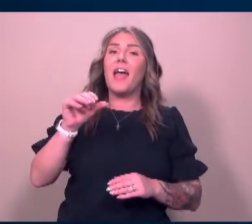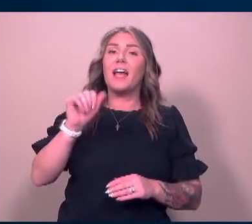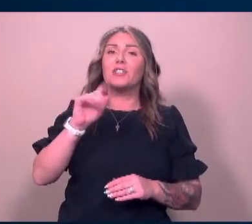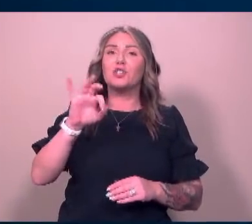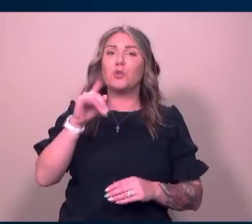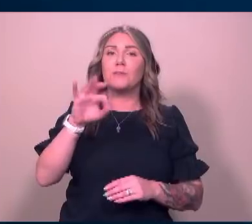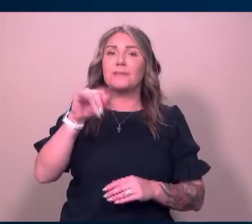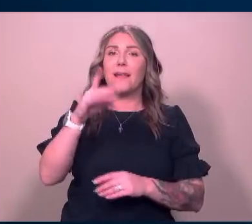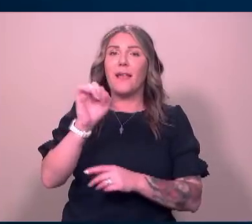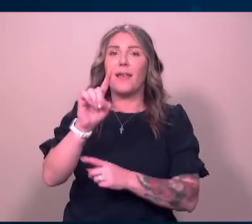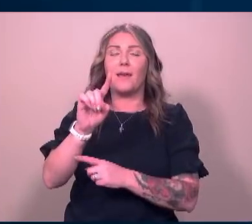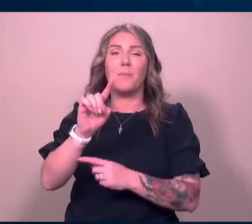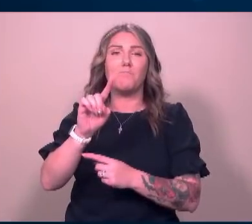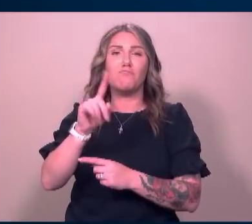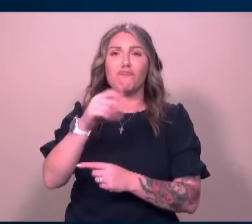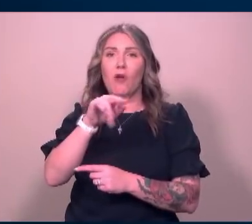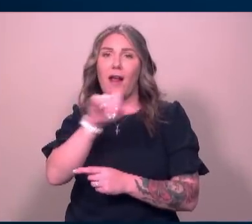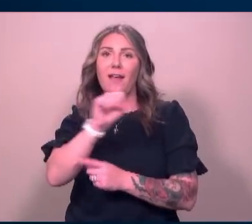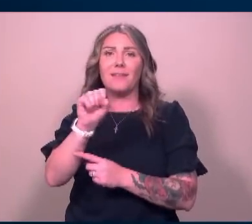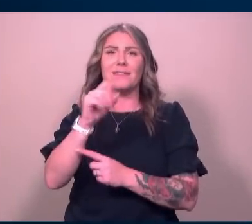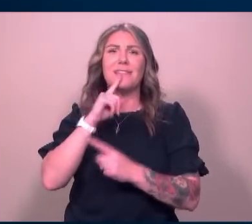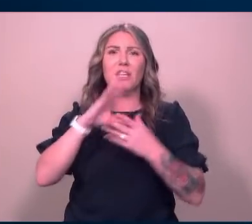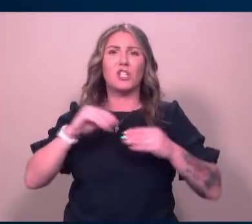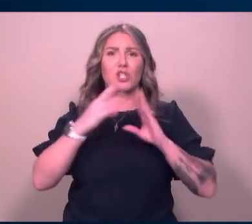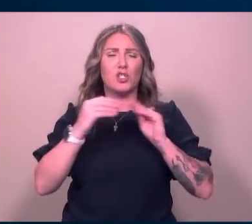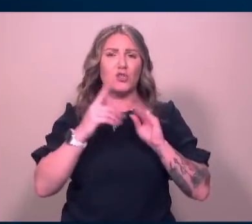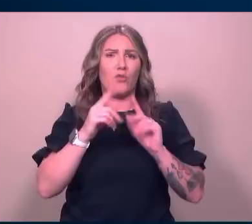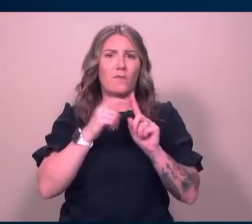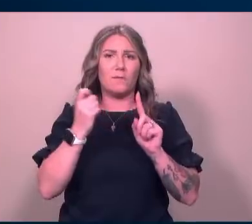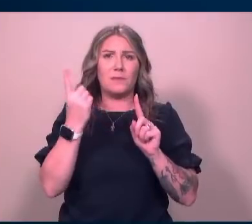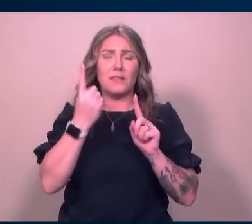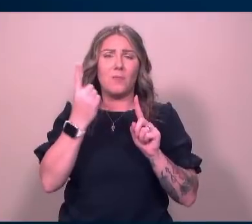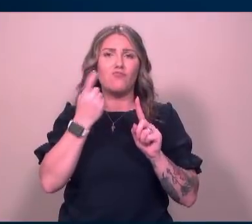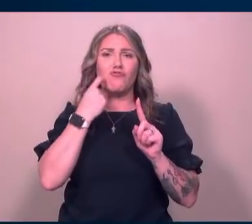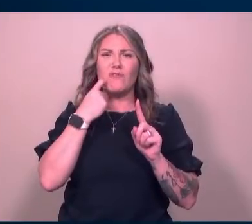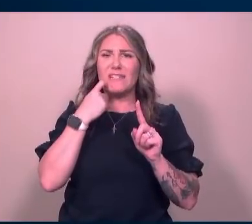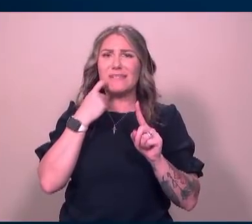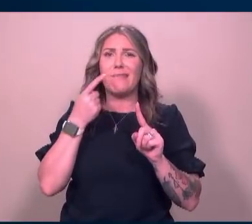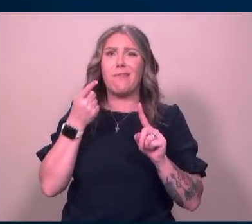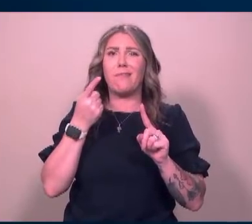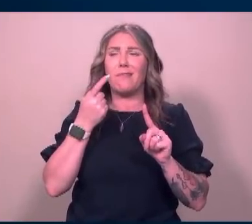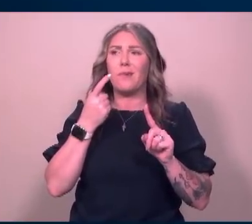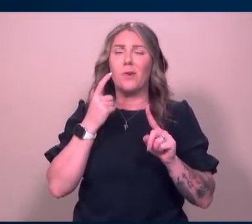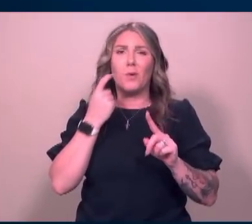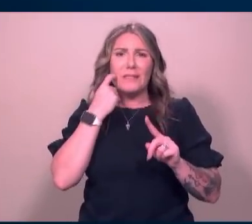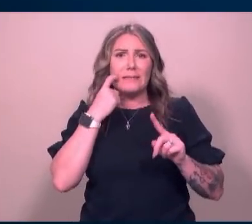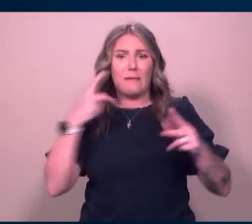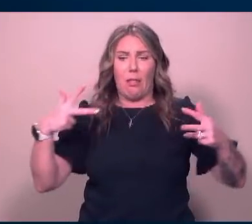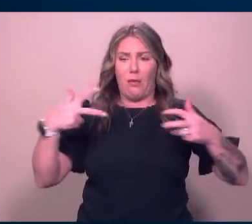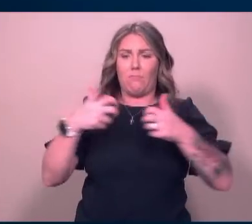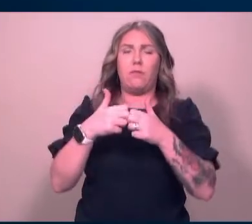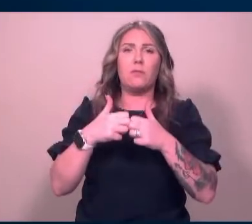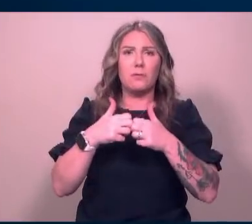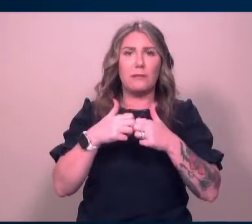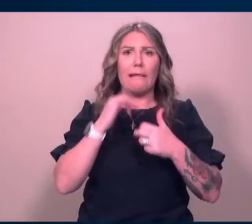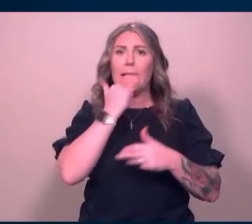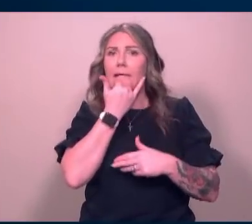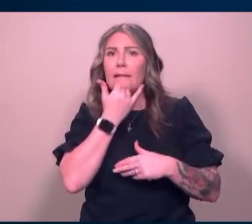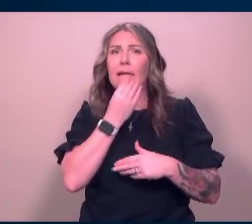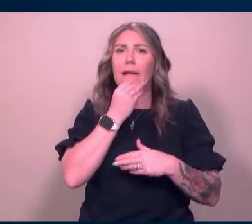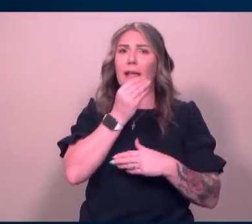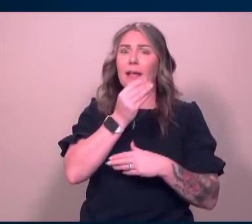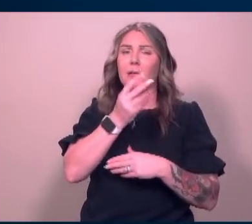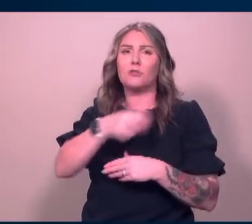a story recently from someone who was in a car accident and they ended up being transported to an urgent care because the